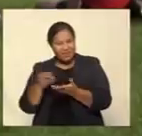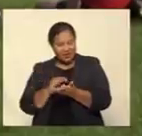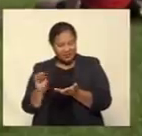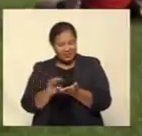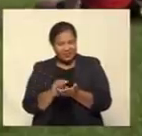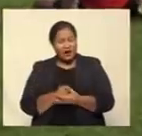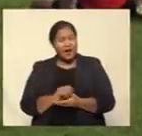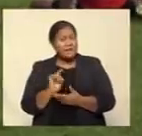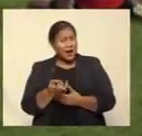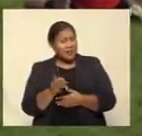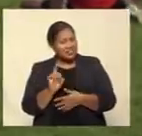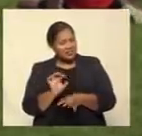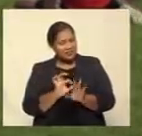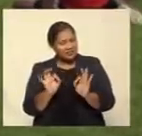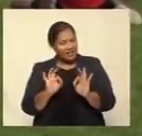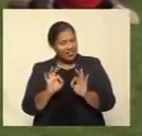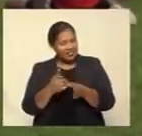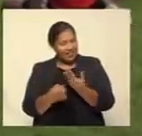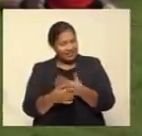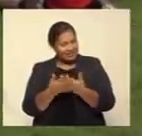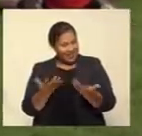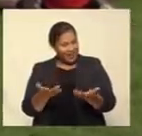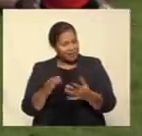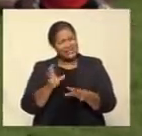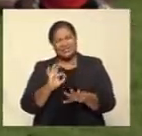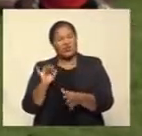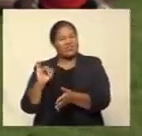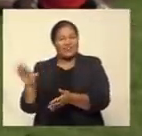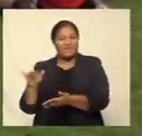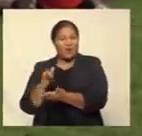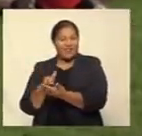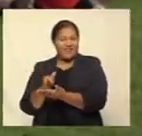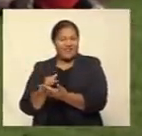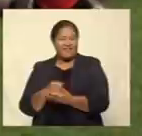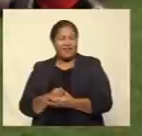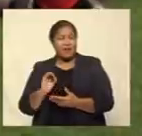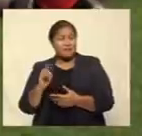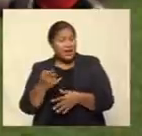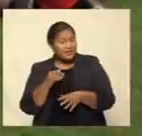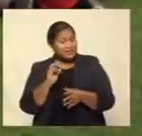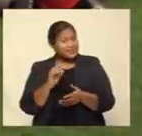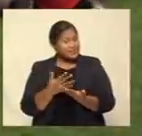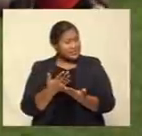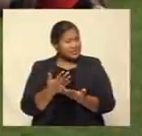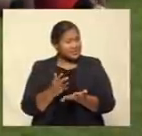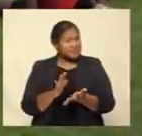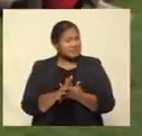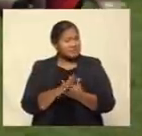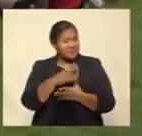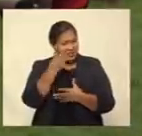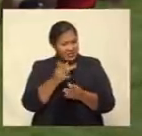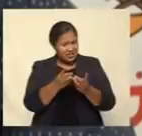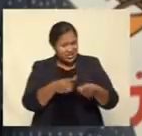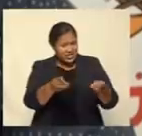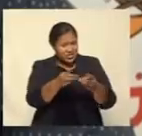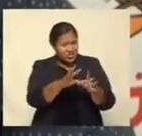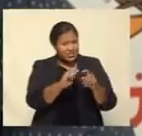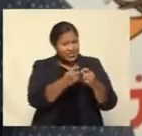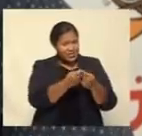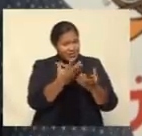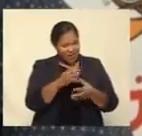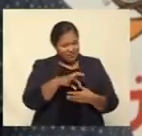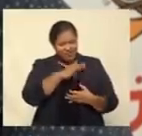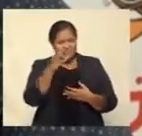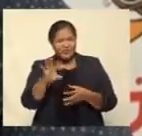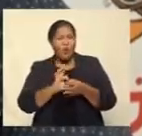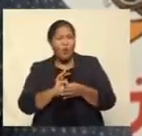Unfortunately, that's not happening and it's none of their fault. But I'm glad the districts are forking out from their pockets